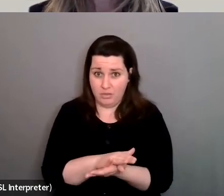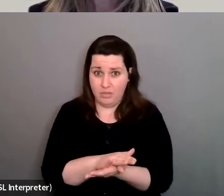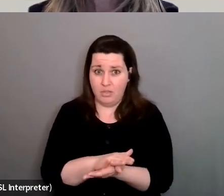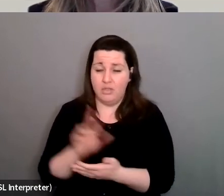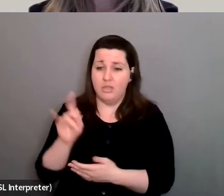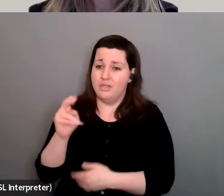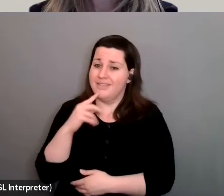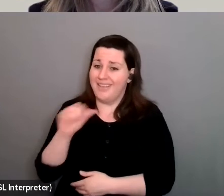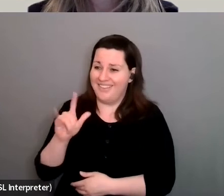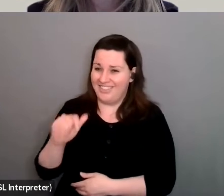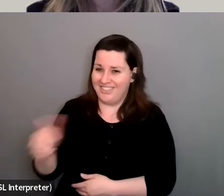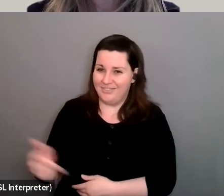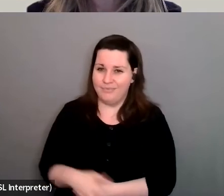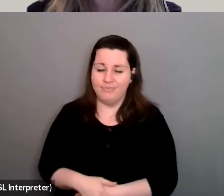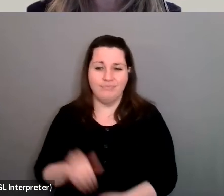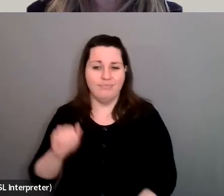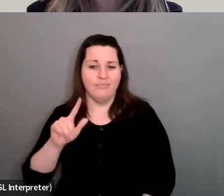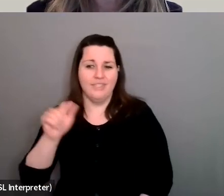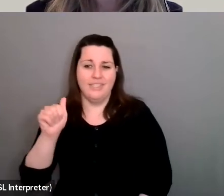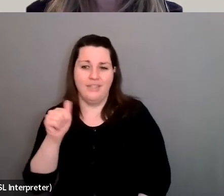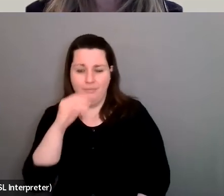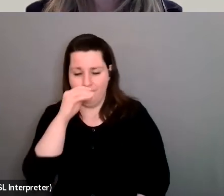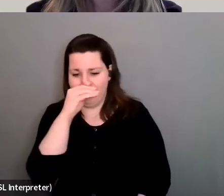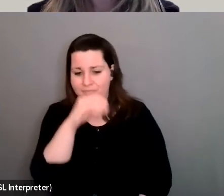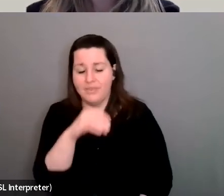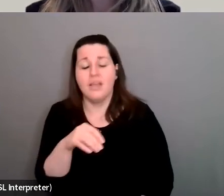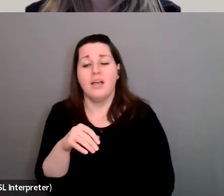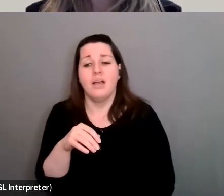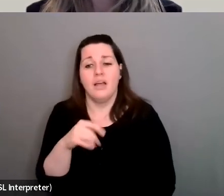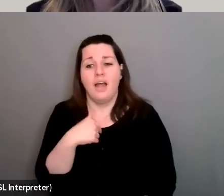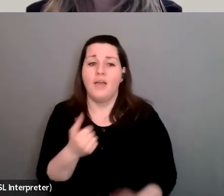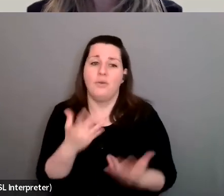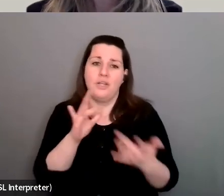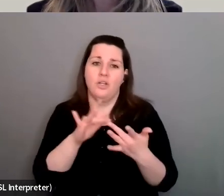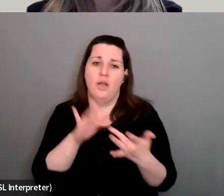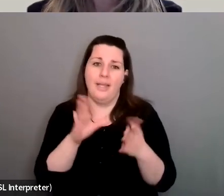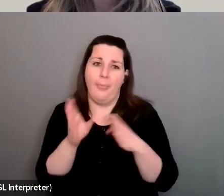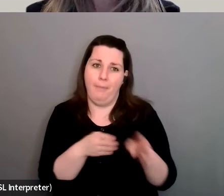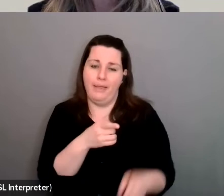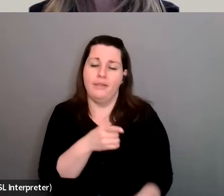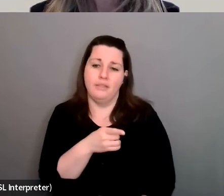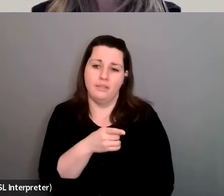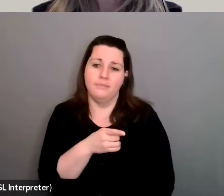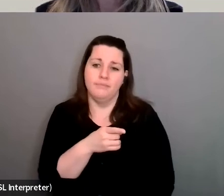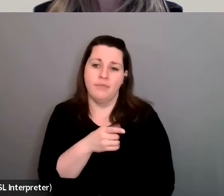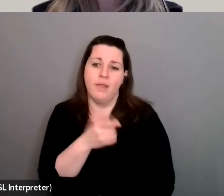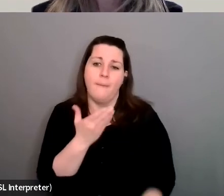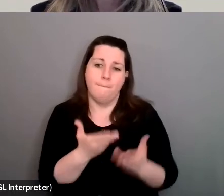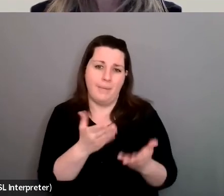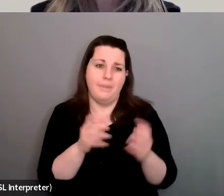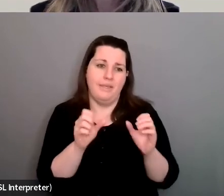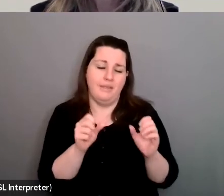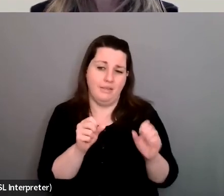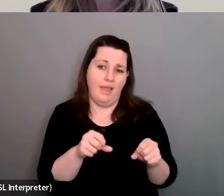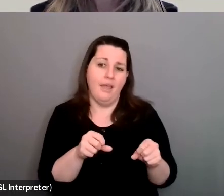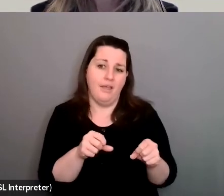Alicia, I'm going to let you take that one. Yep, I was going to say I can jump in. I would recommend reaching out to the plan. They might be able to. I've seen some